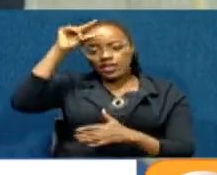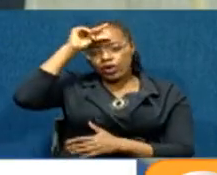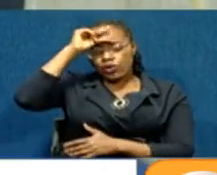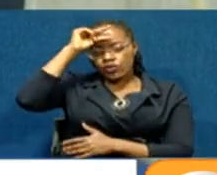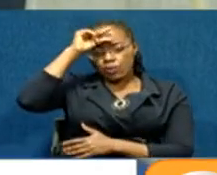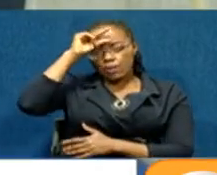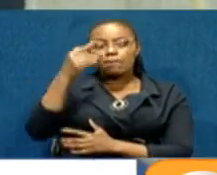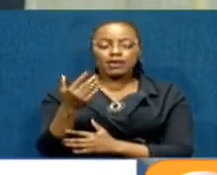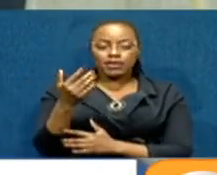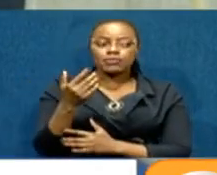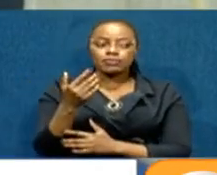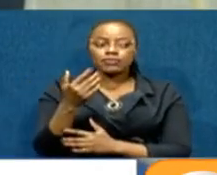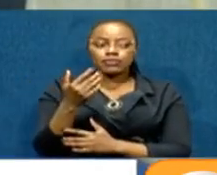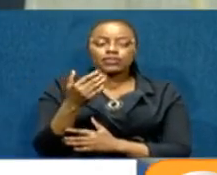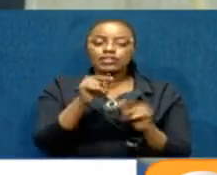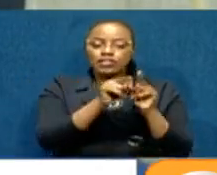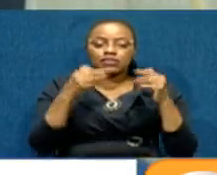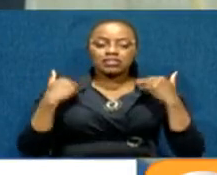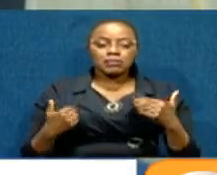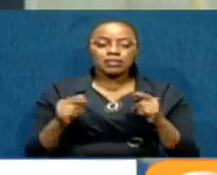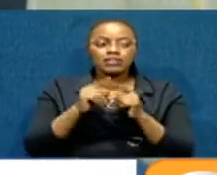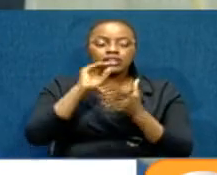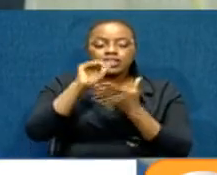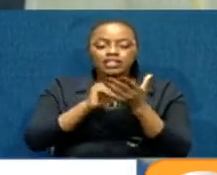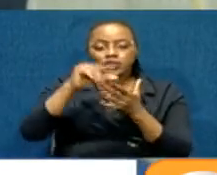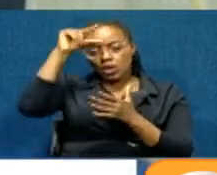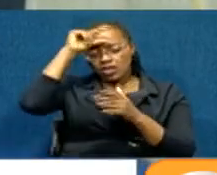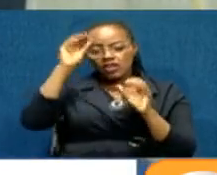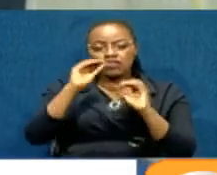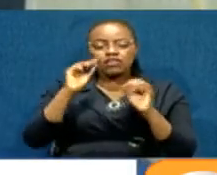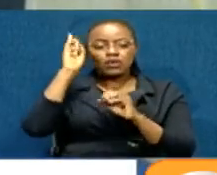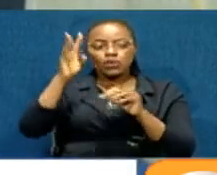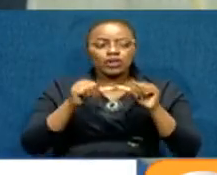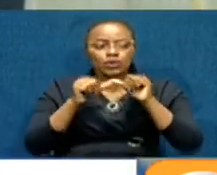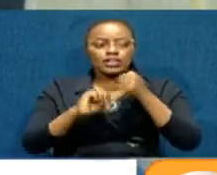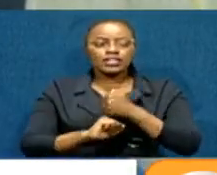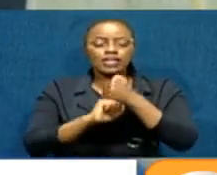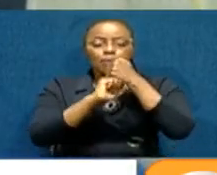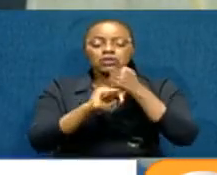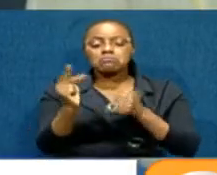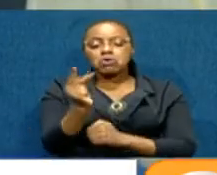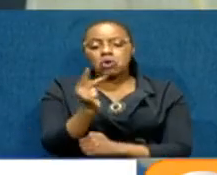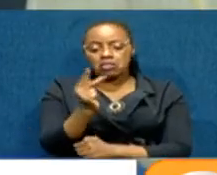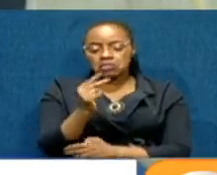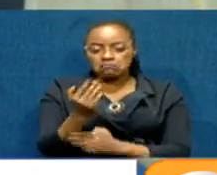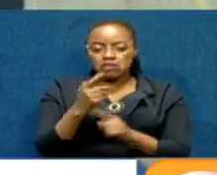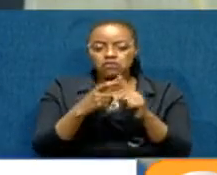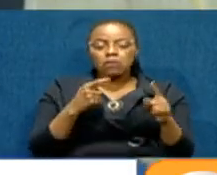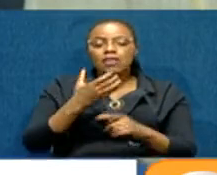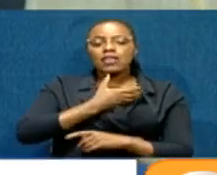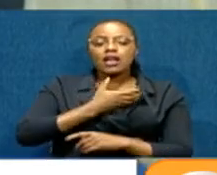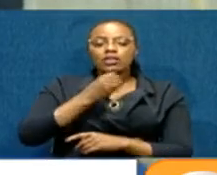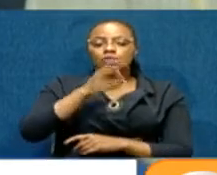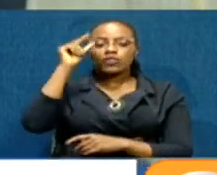government, that although I'm not in central government, I will continue supporting them from the